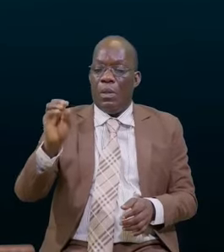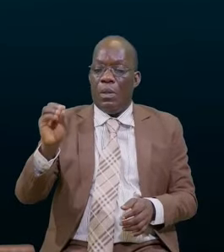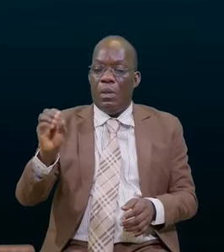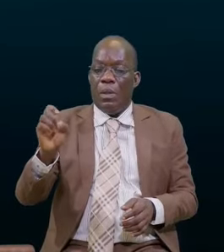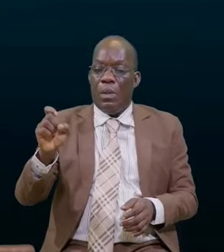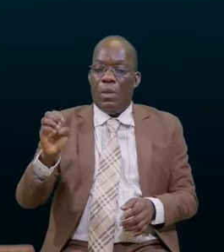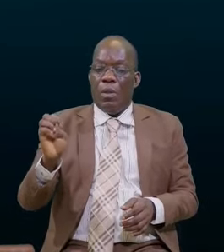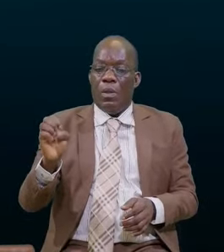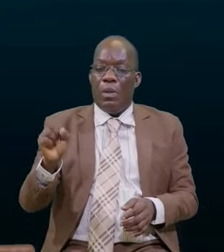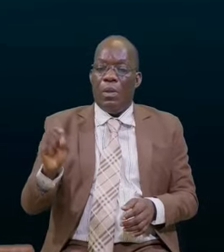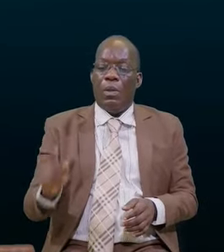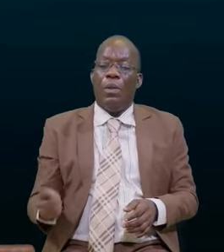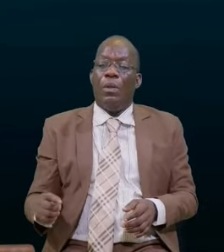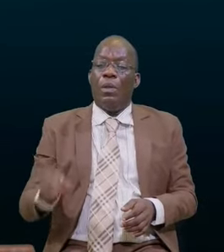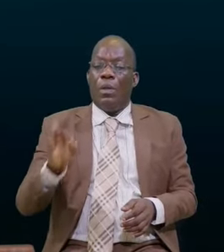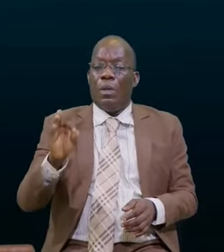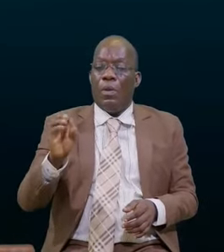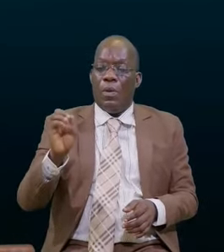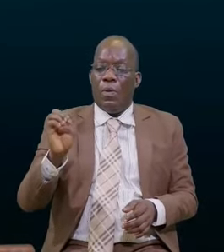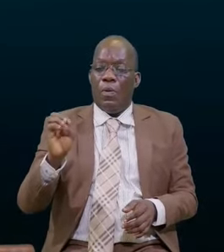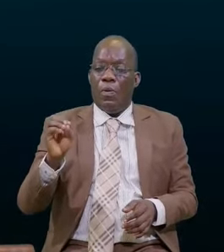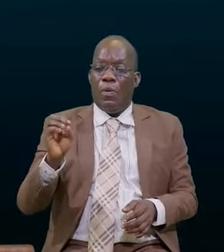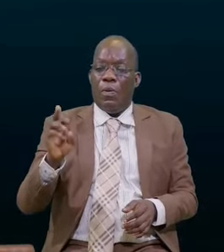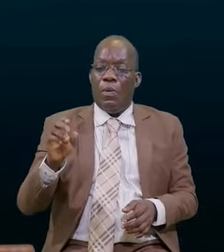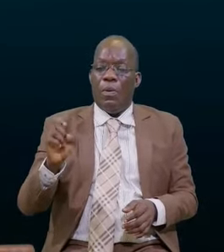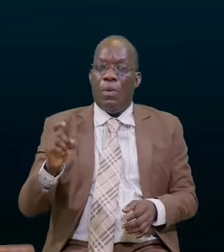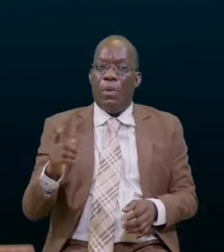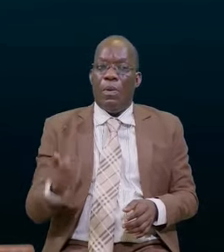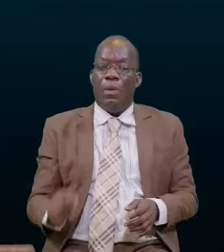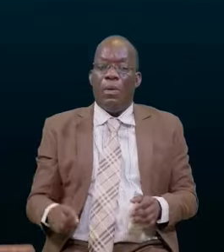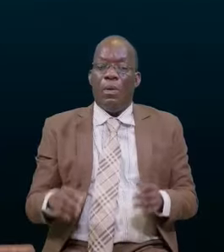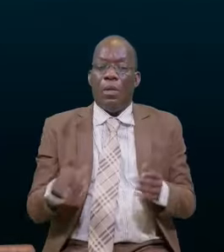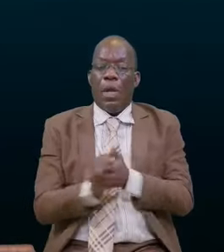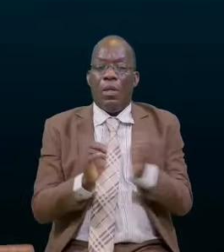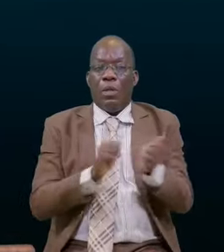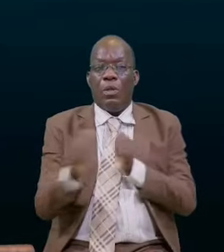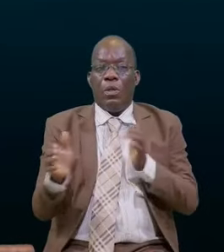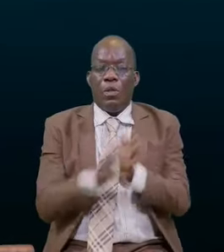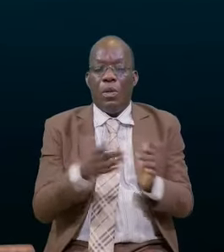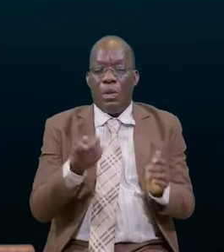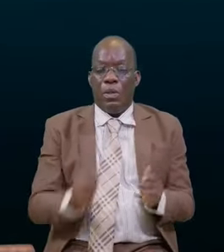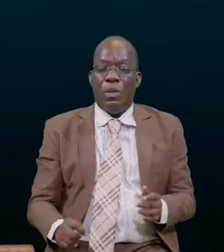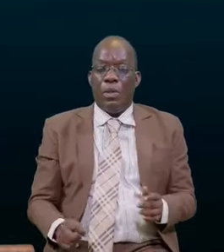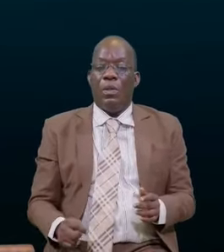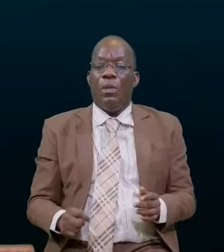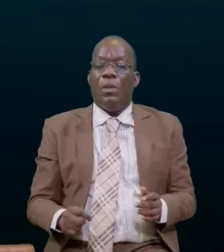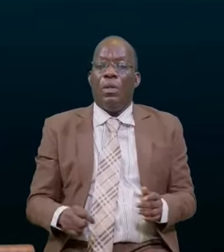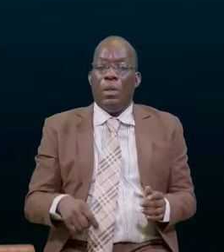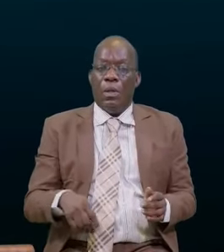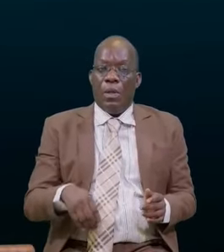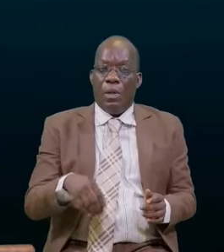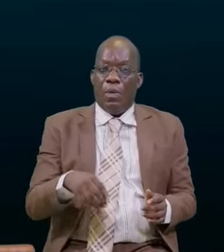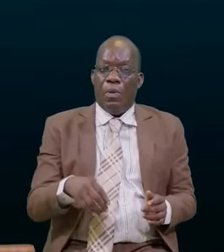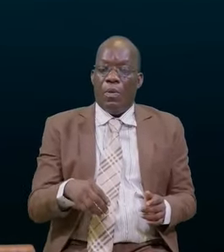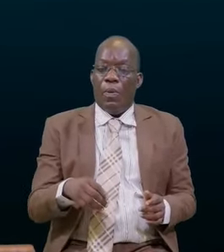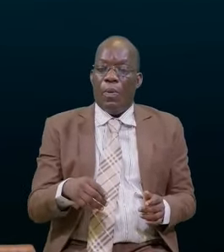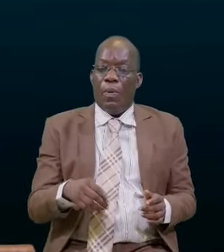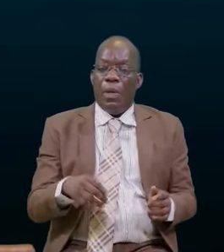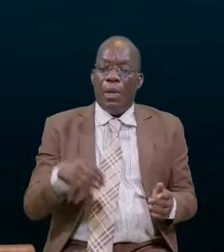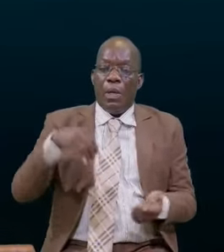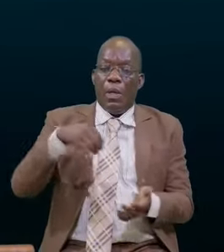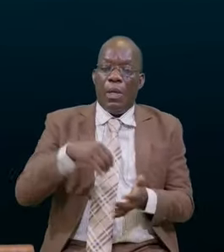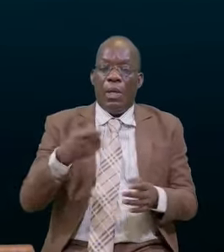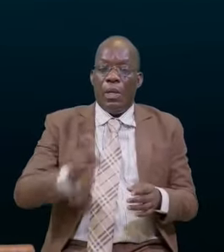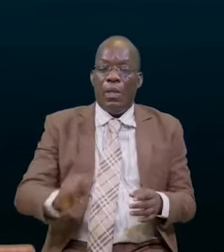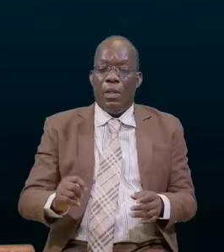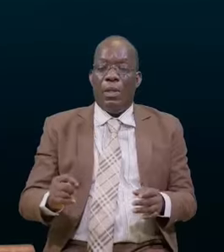for Vines have tender grapes these are little foxes that have been sent by the enemy into the lives of Believers